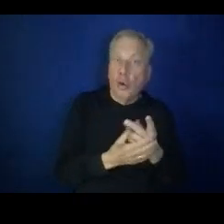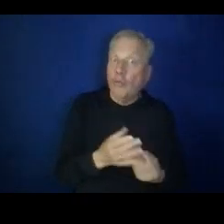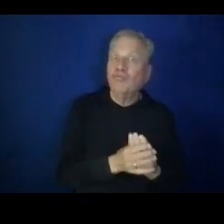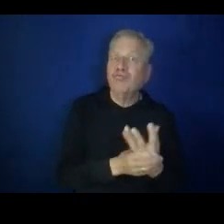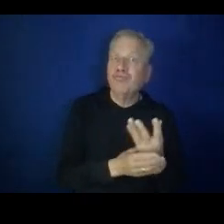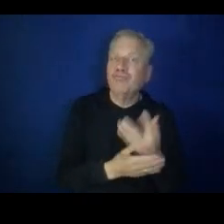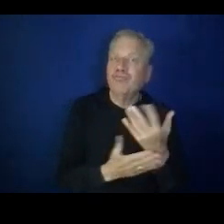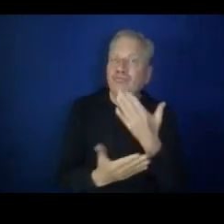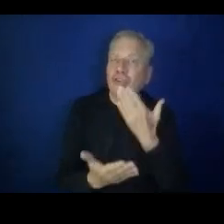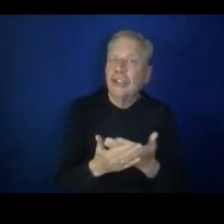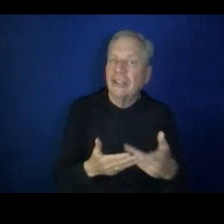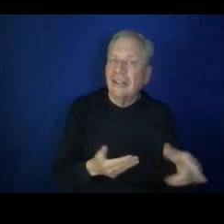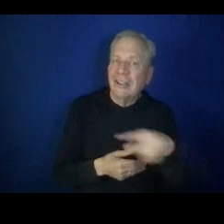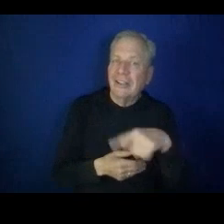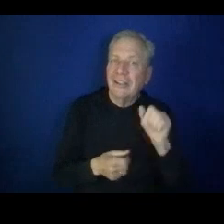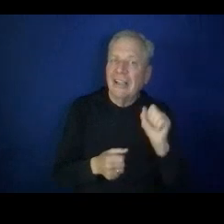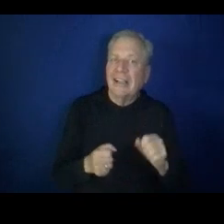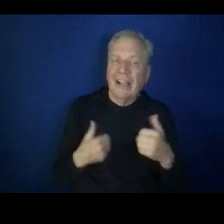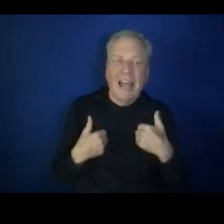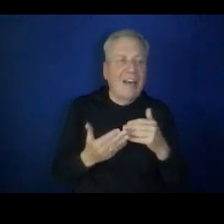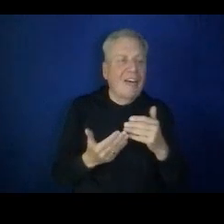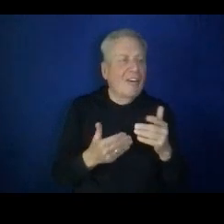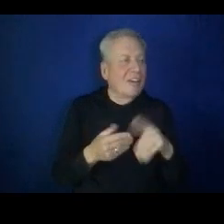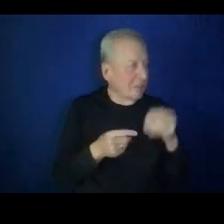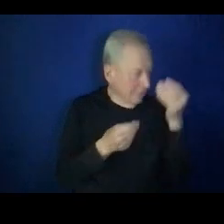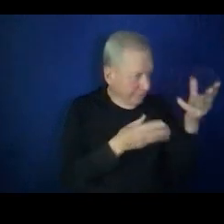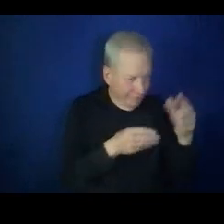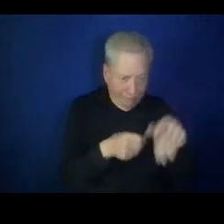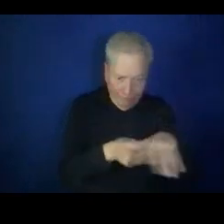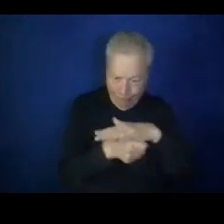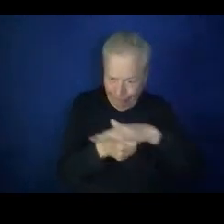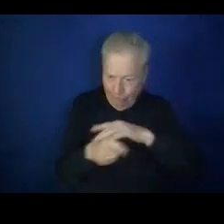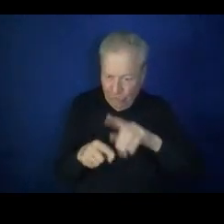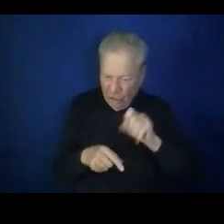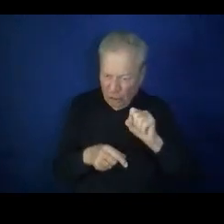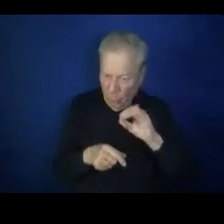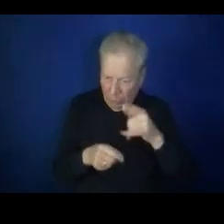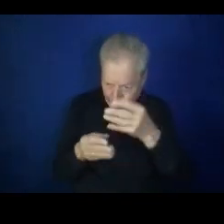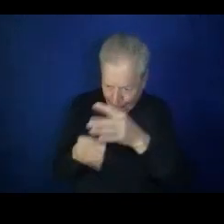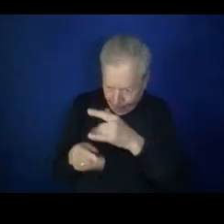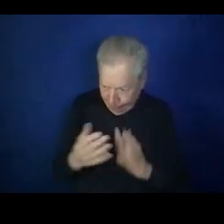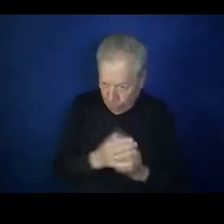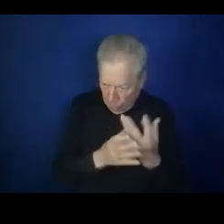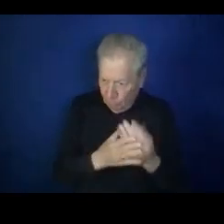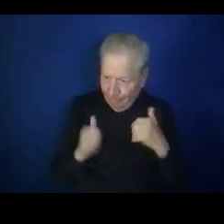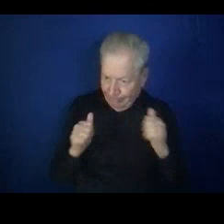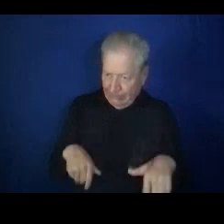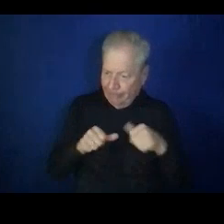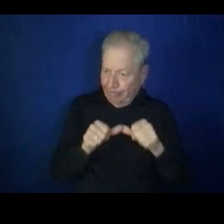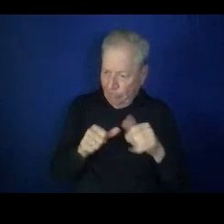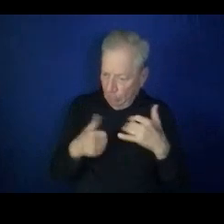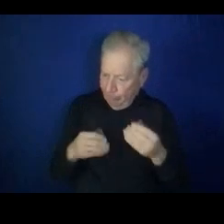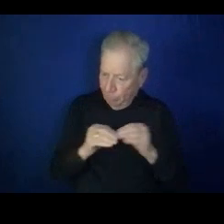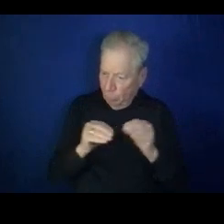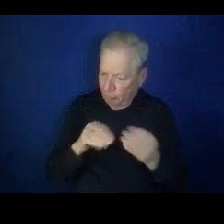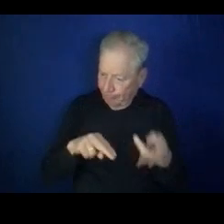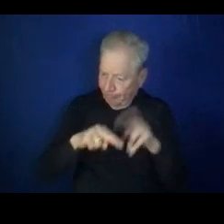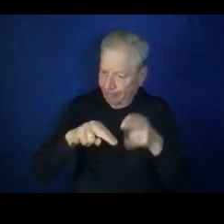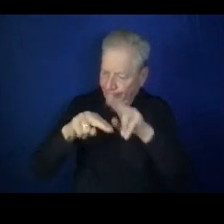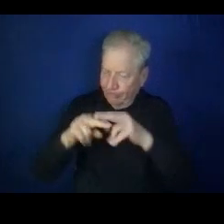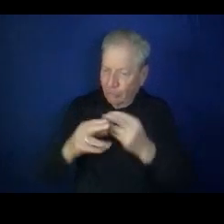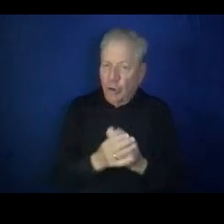they put off signals through their roots into the soils to stimulate more microbial growth,